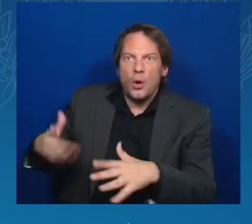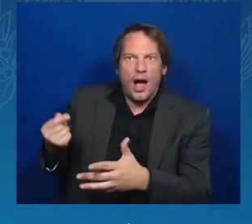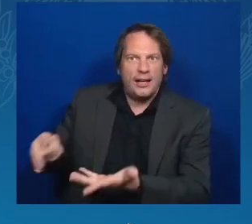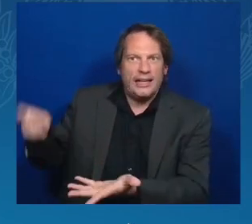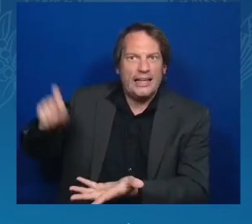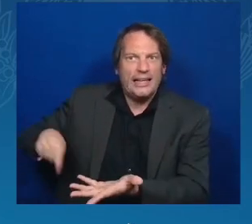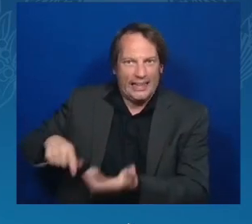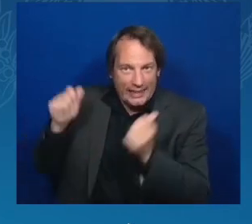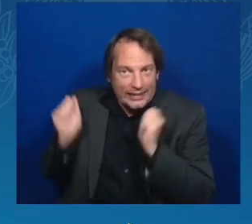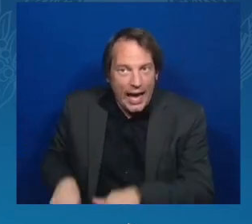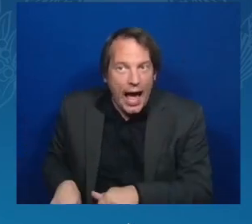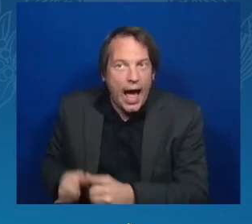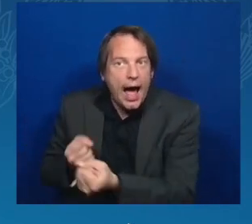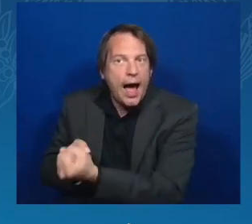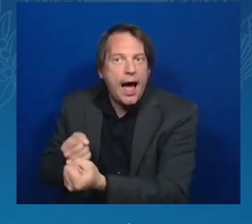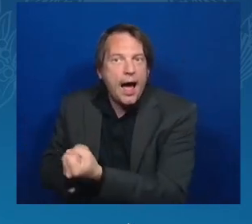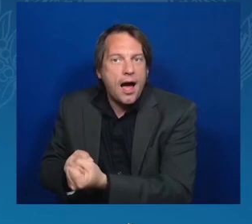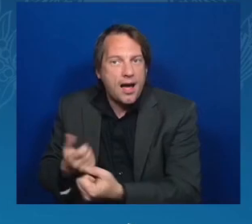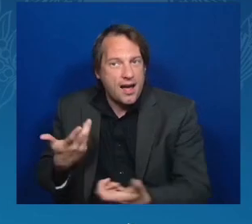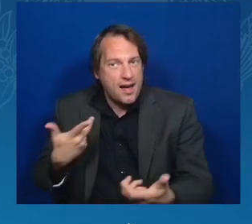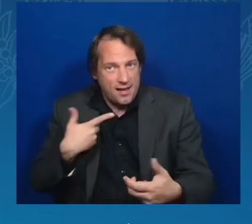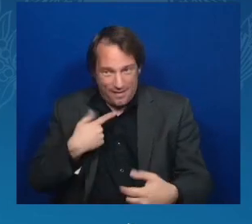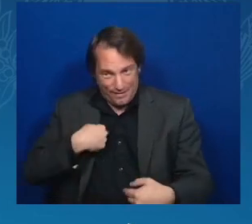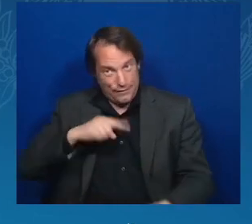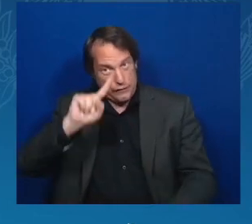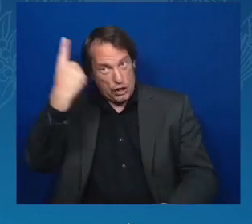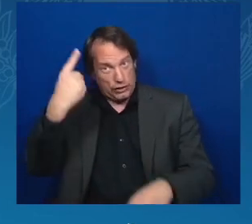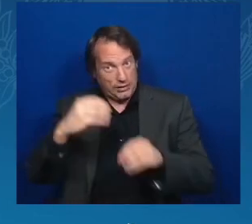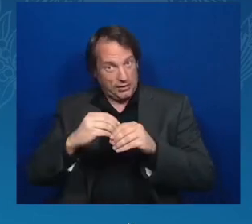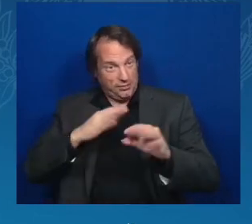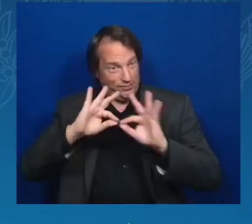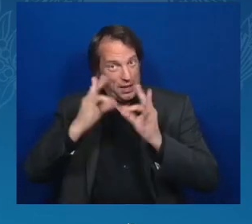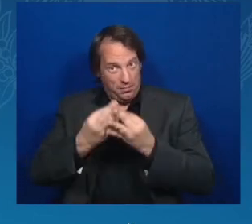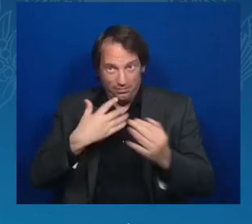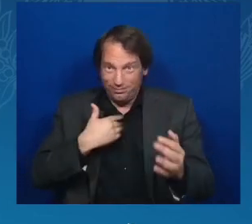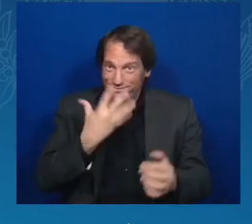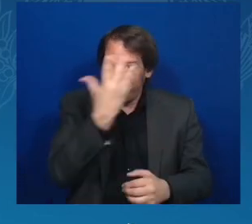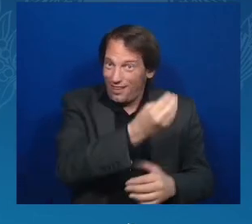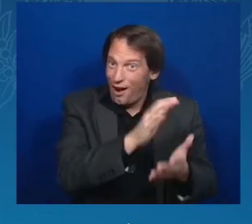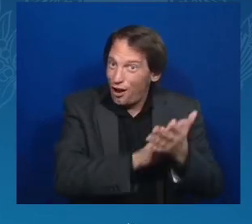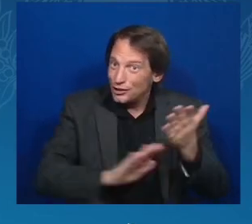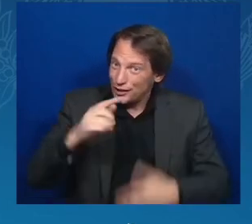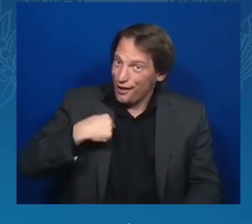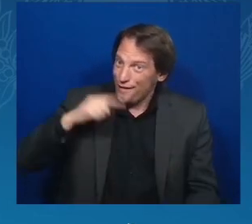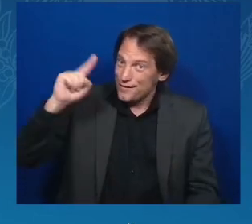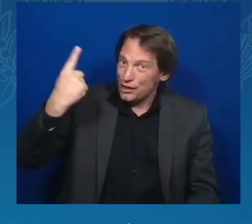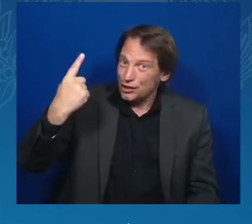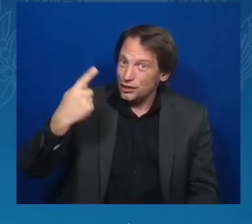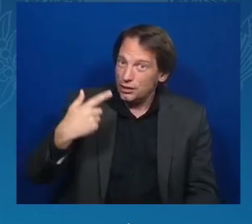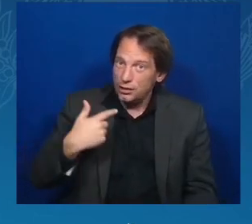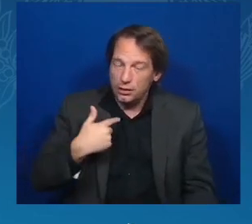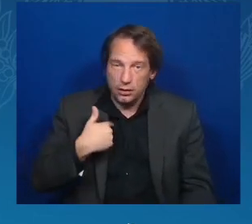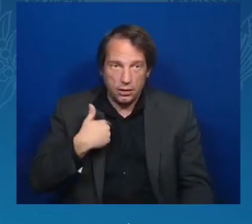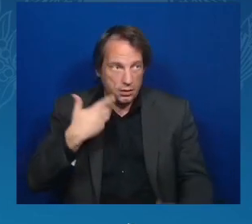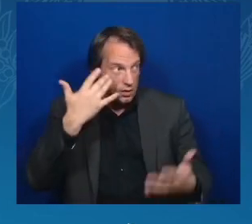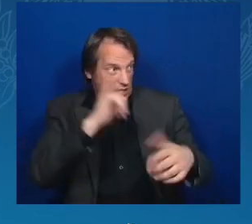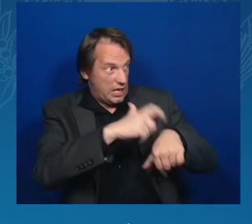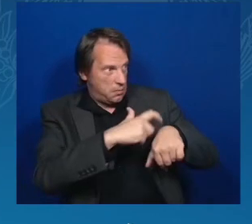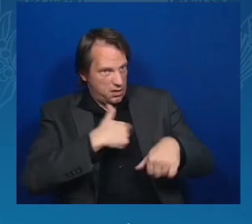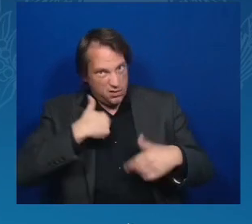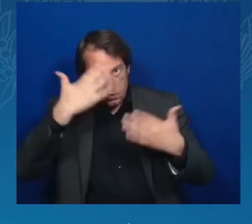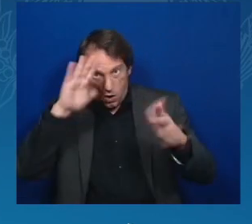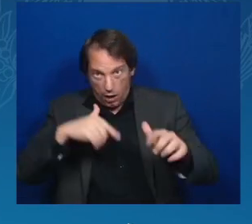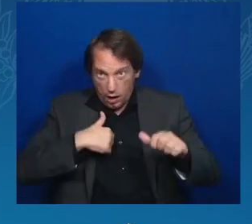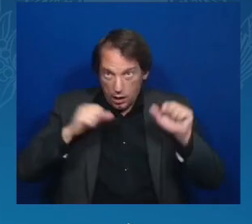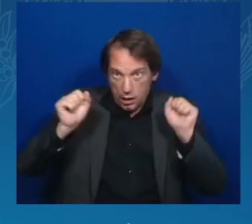me. But I knew to pursue the career that I've always wanted since I was little. There wasn't a time that I didn't want to be a teacher, that I needed to